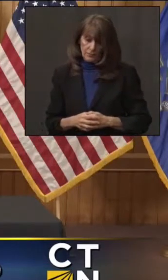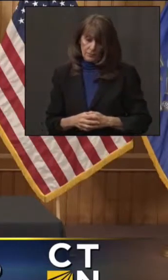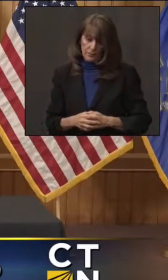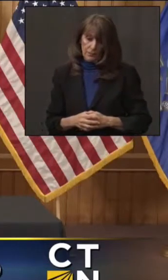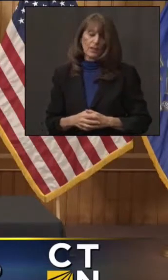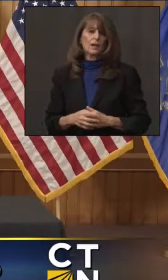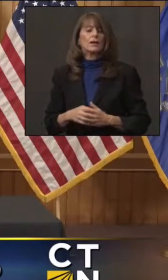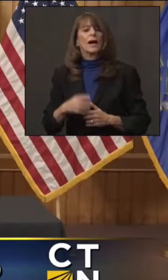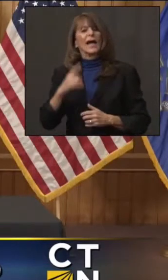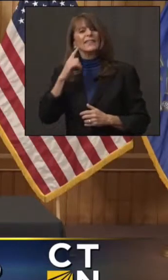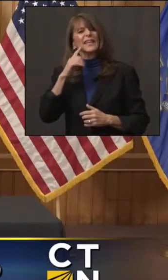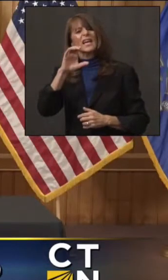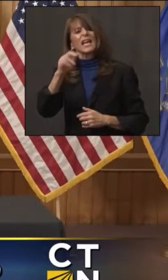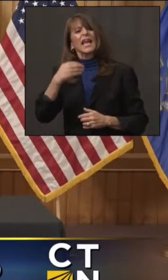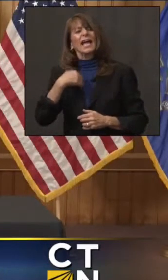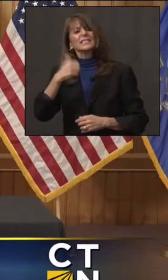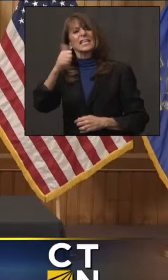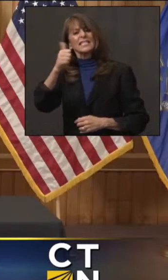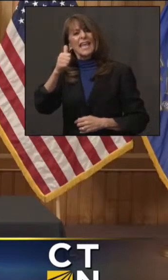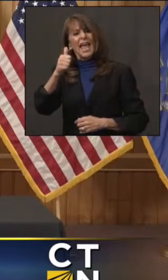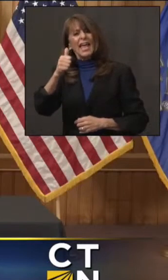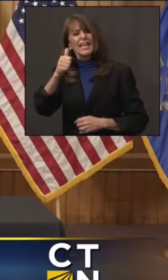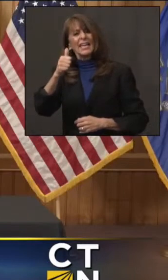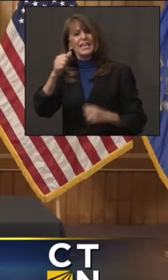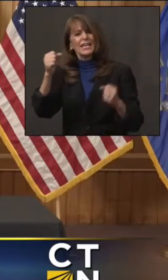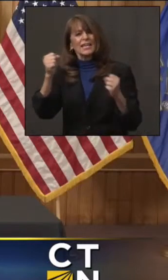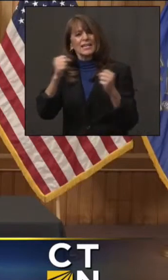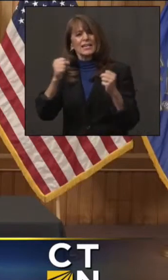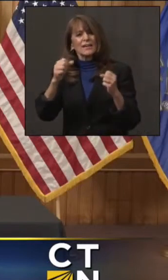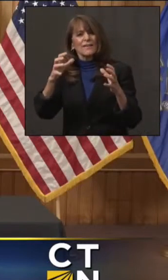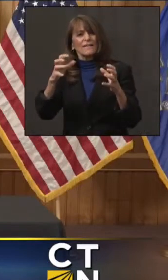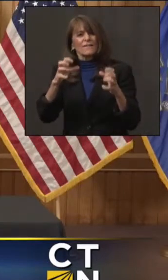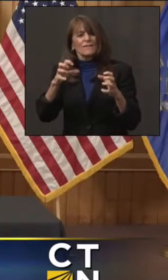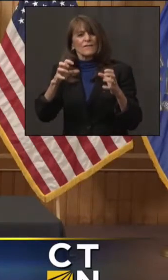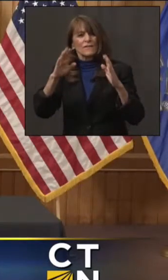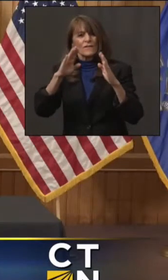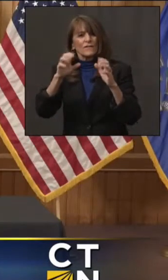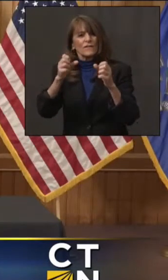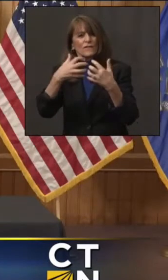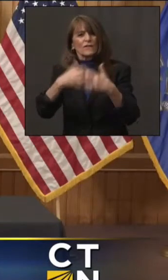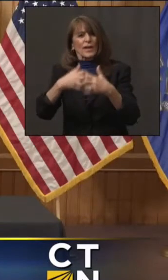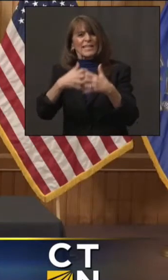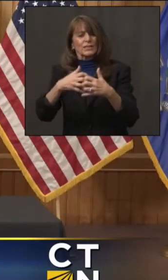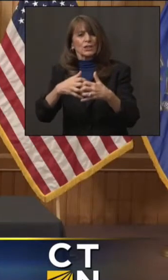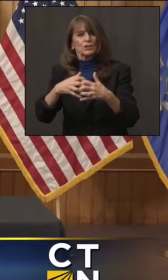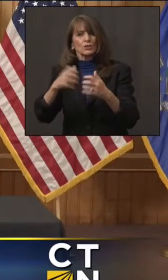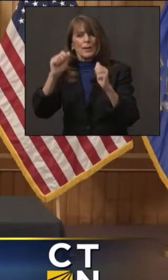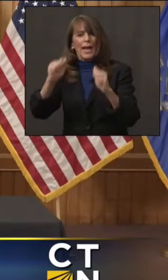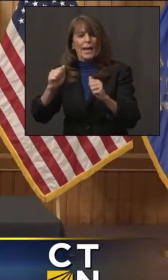freezers capable of holding the vaccination, these vaccines that need to be,